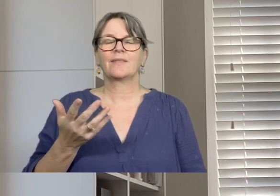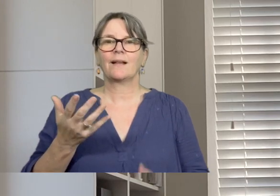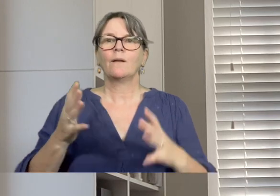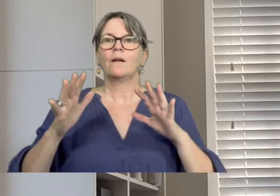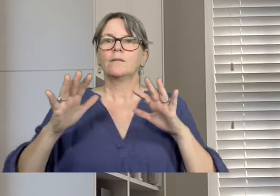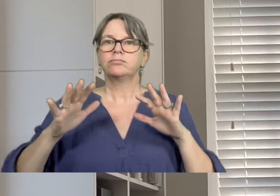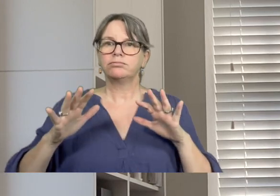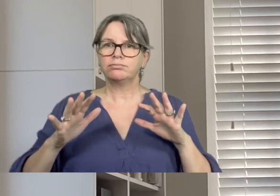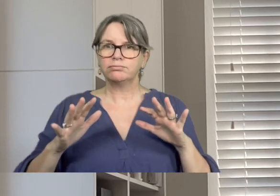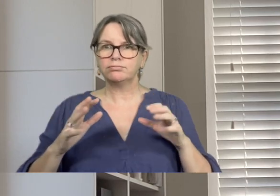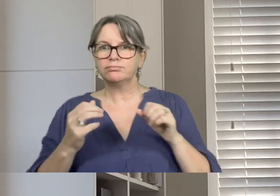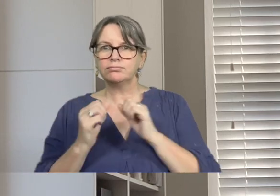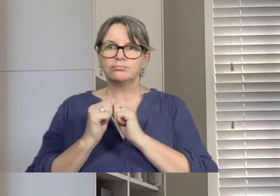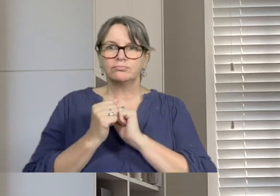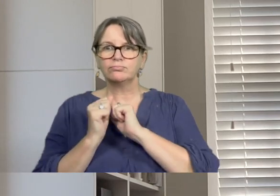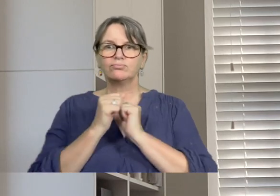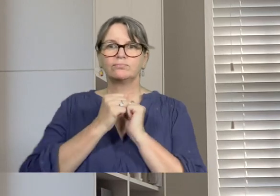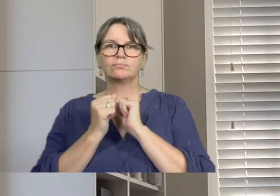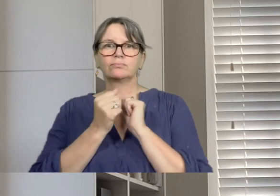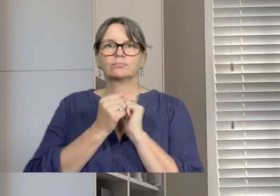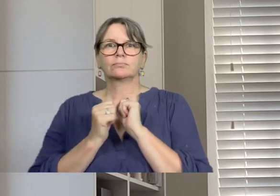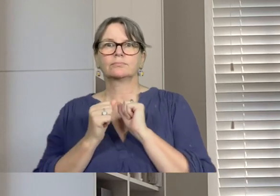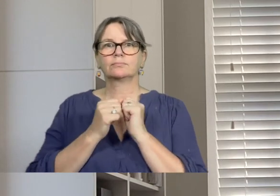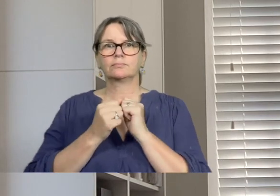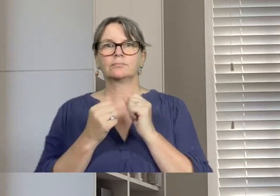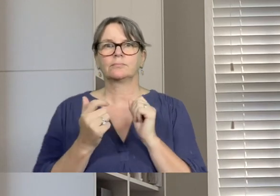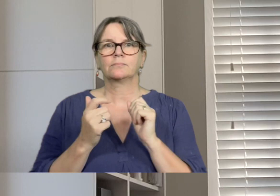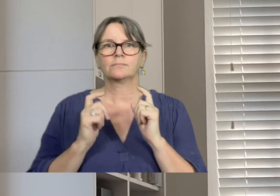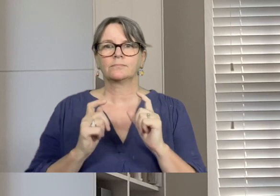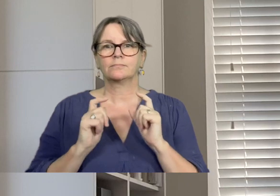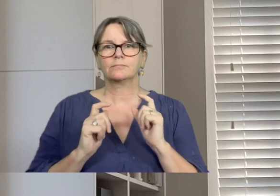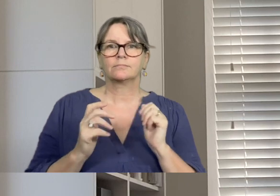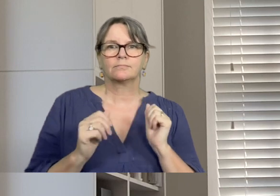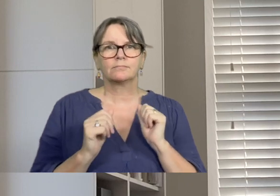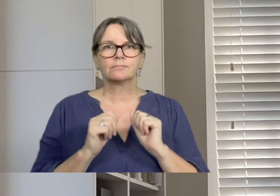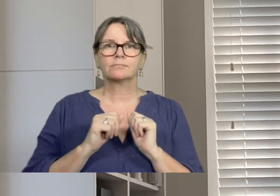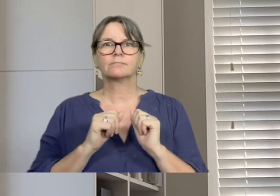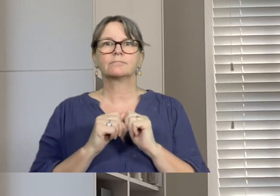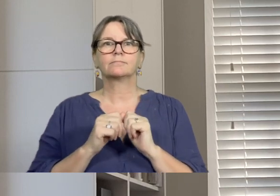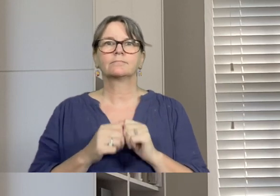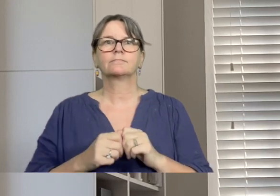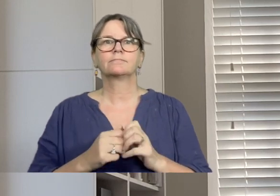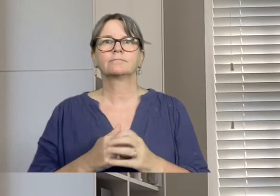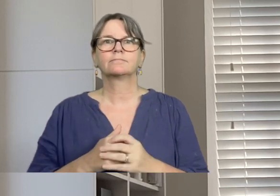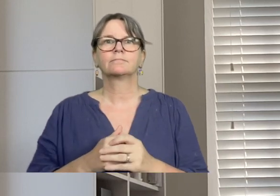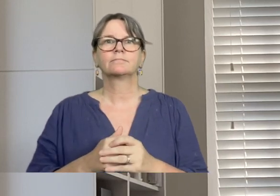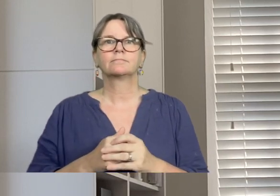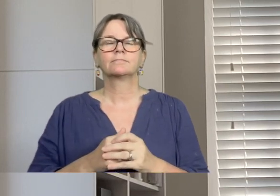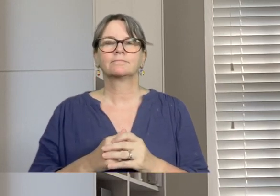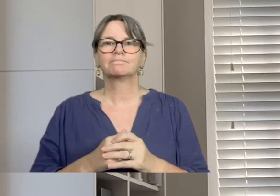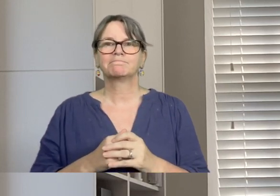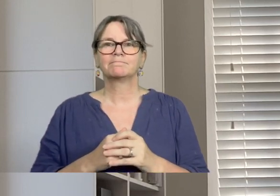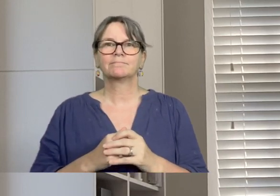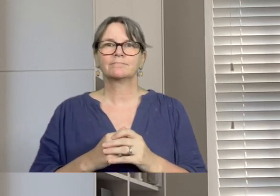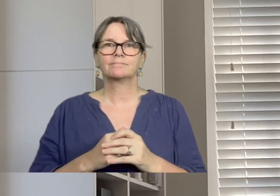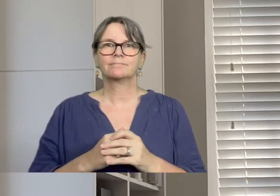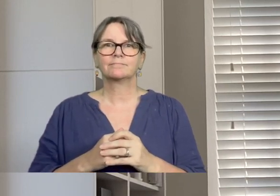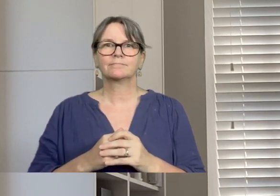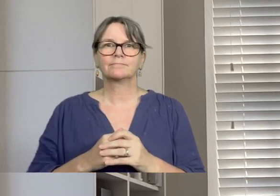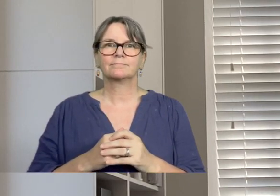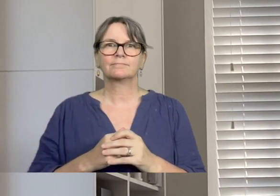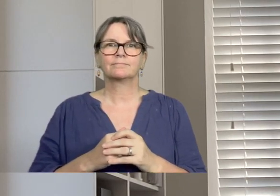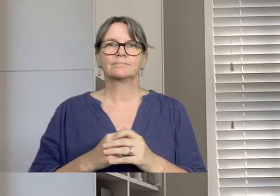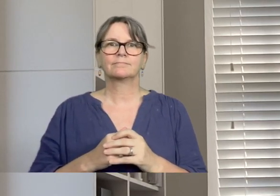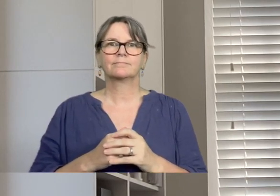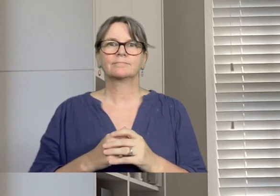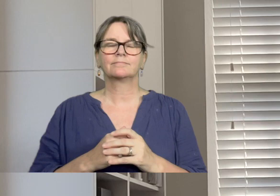Nice. Soften in. If the ball is underneath you, you can kind of curl in nice and deep, and it kind of gives you a nice little curl through the spine. If